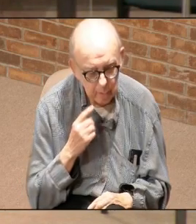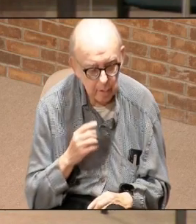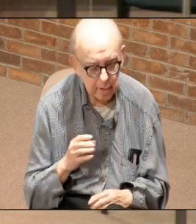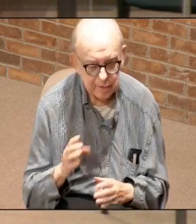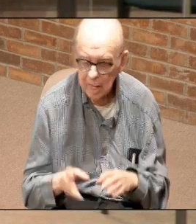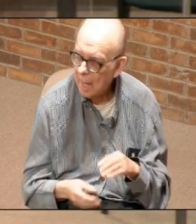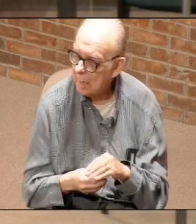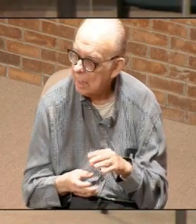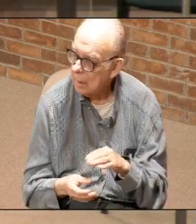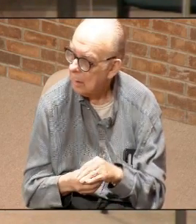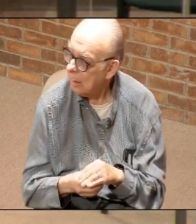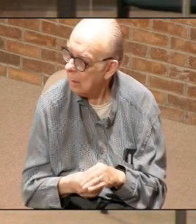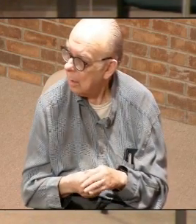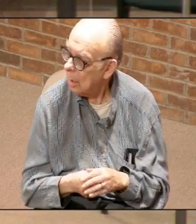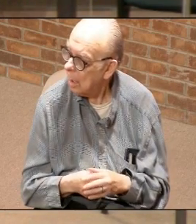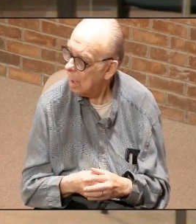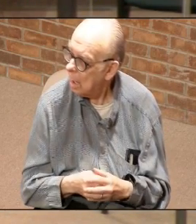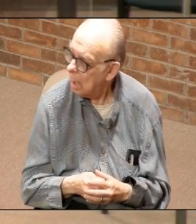because I